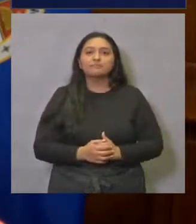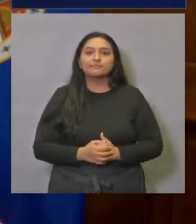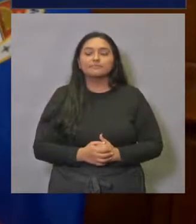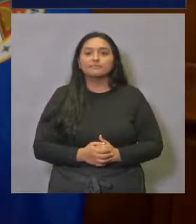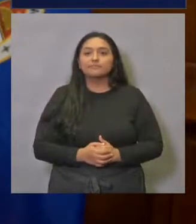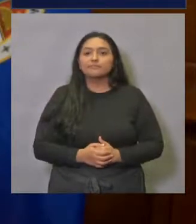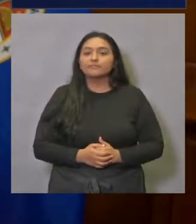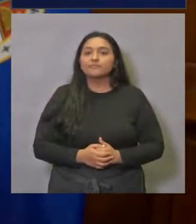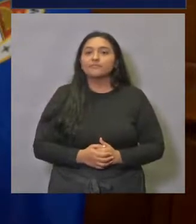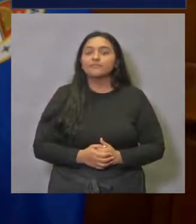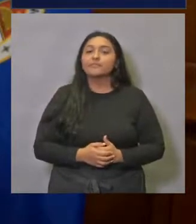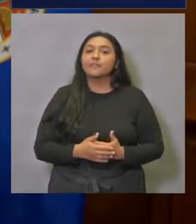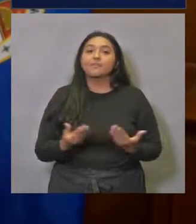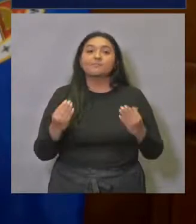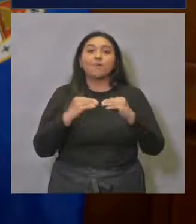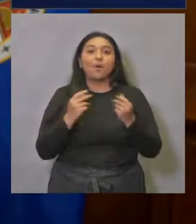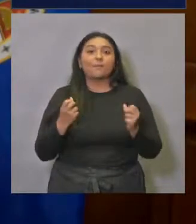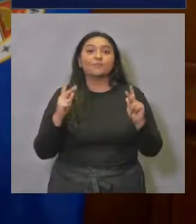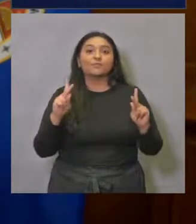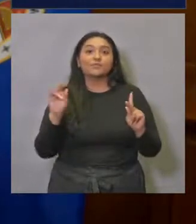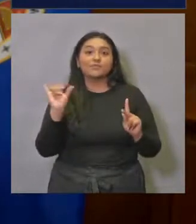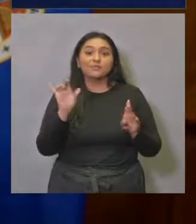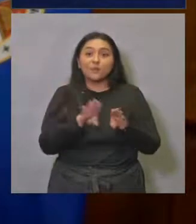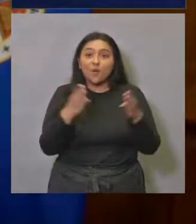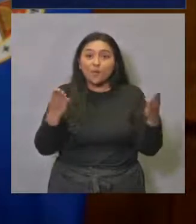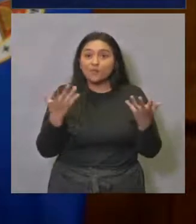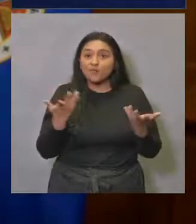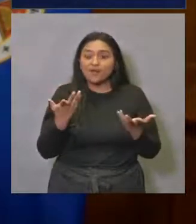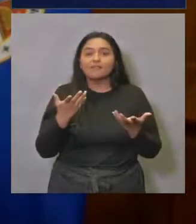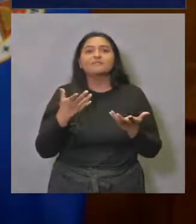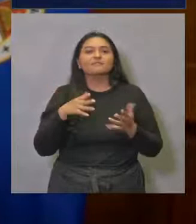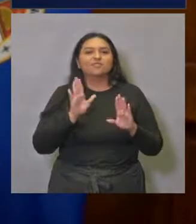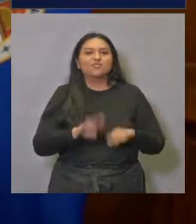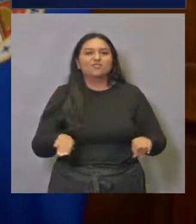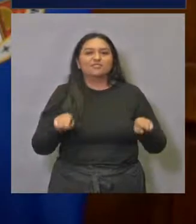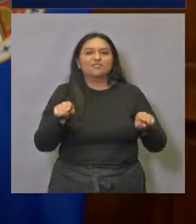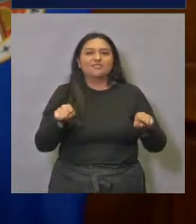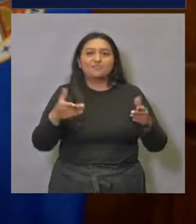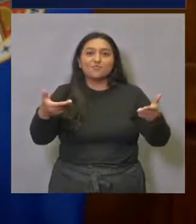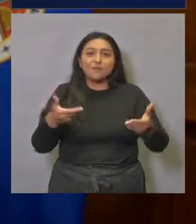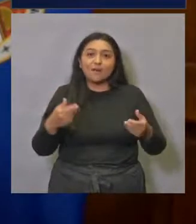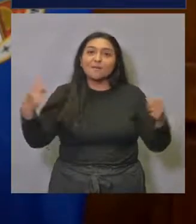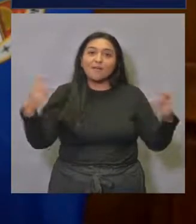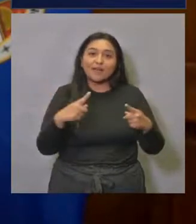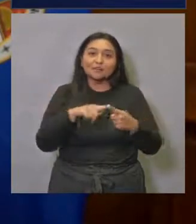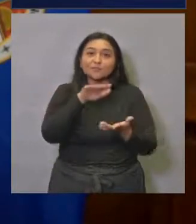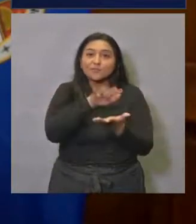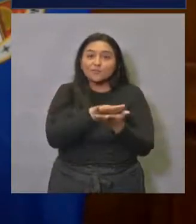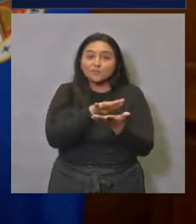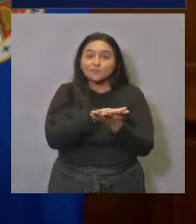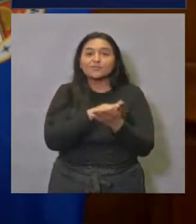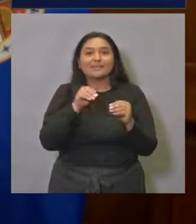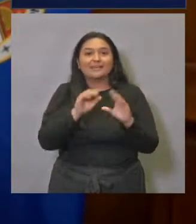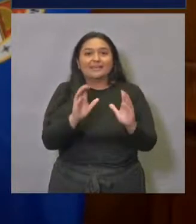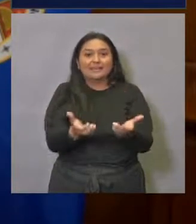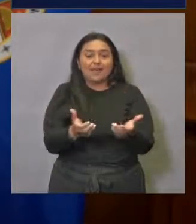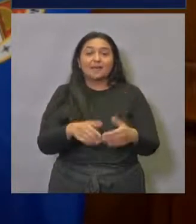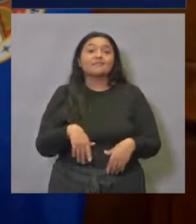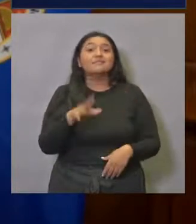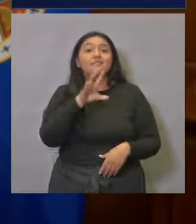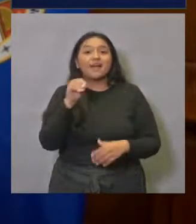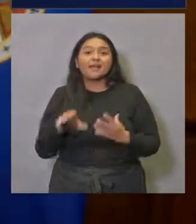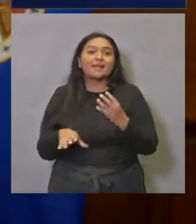started giving more opportunities to our children, welcoming them back to school and the classroom and expanding activities like